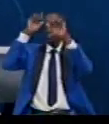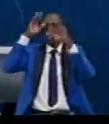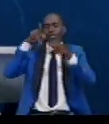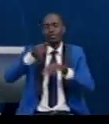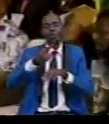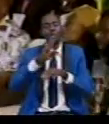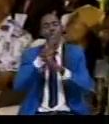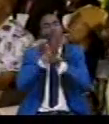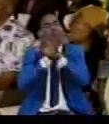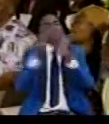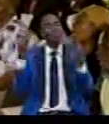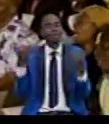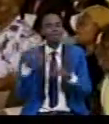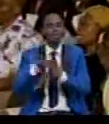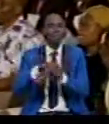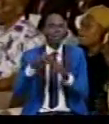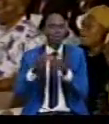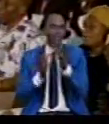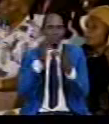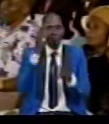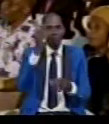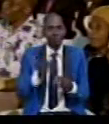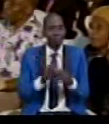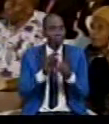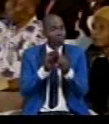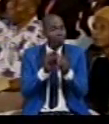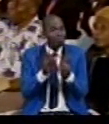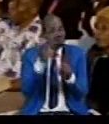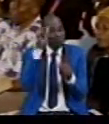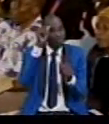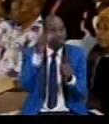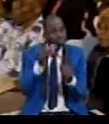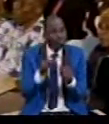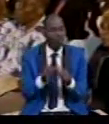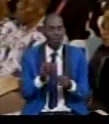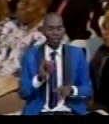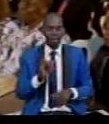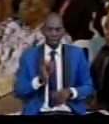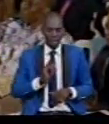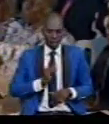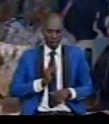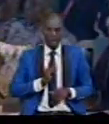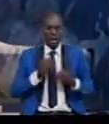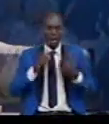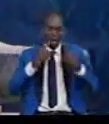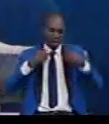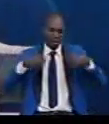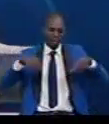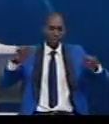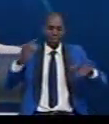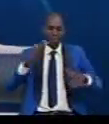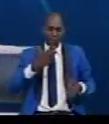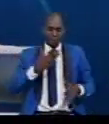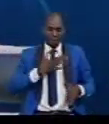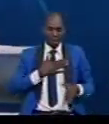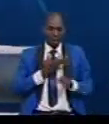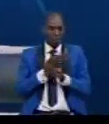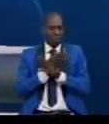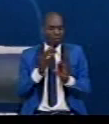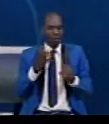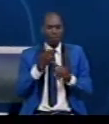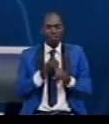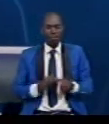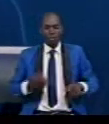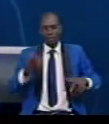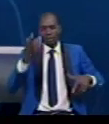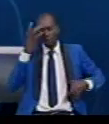in Jesus' name. But remember, I announce my freedom from sickness and disease, from